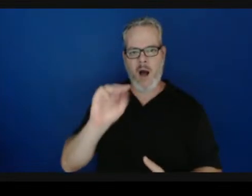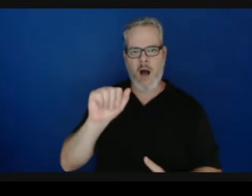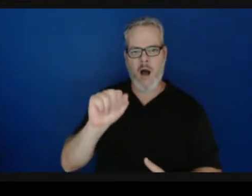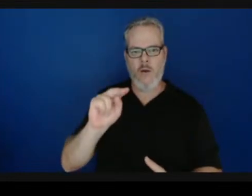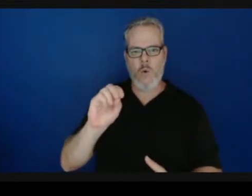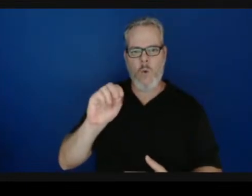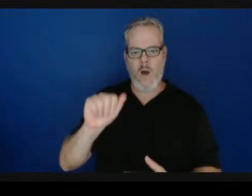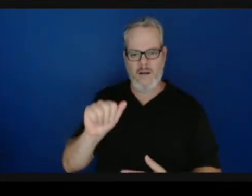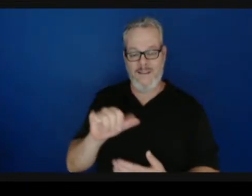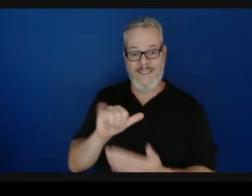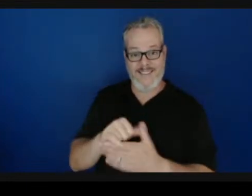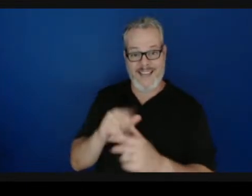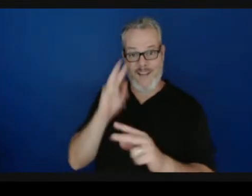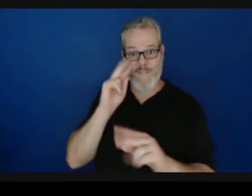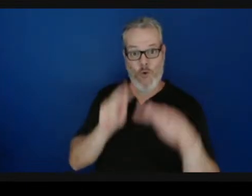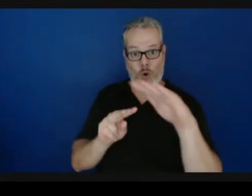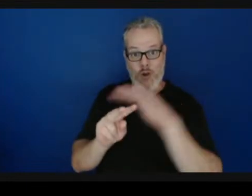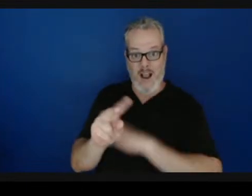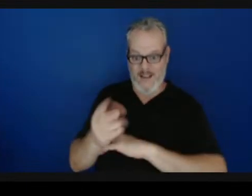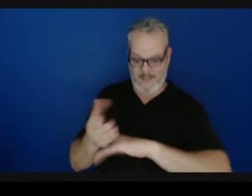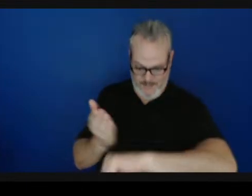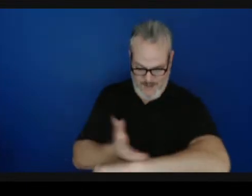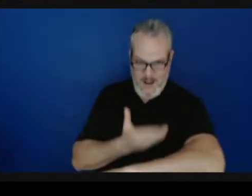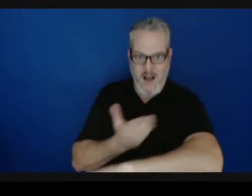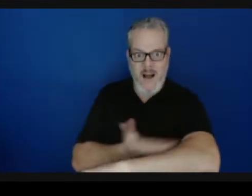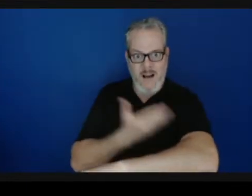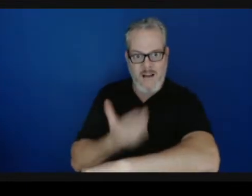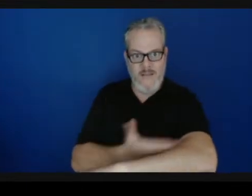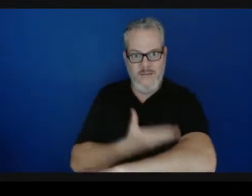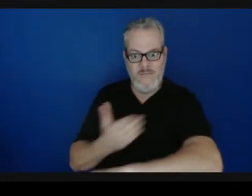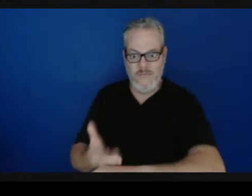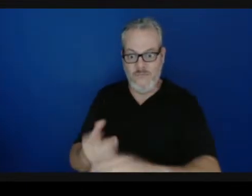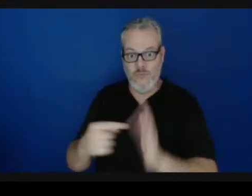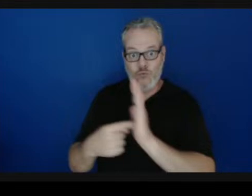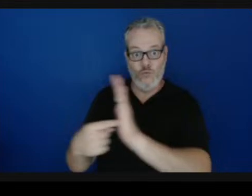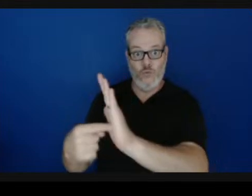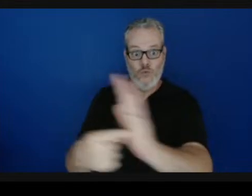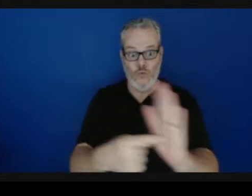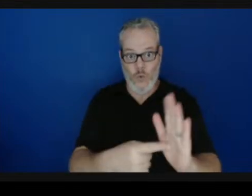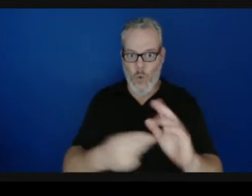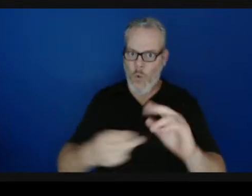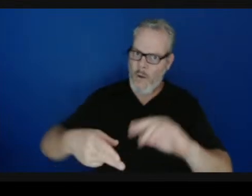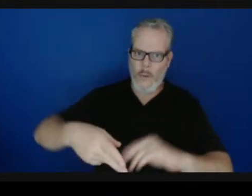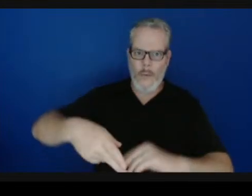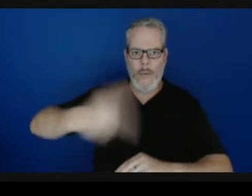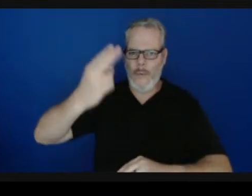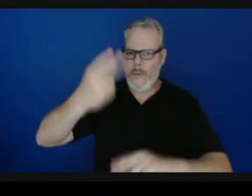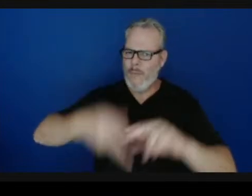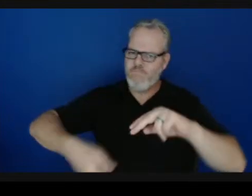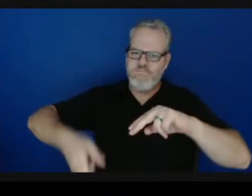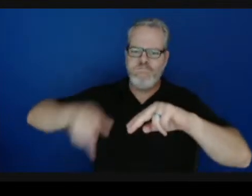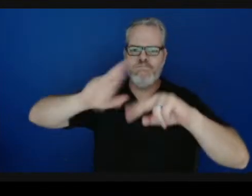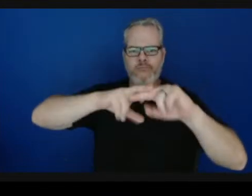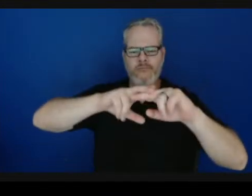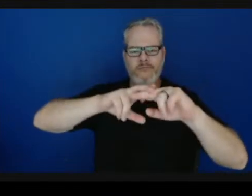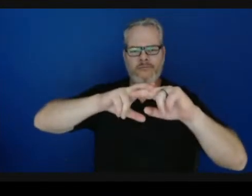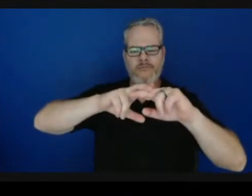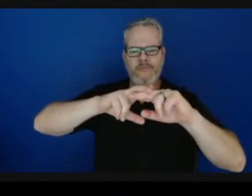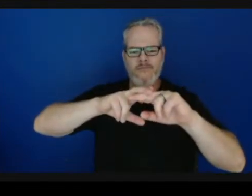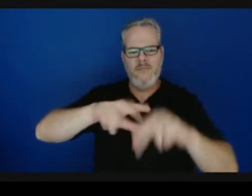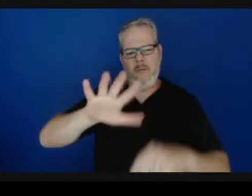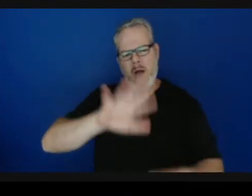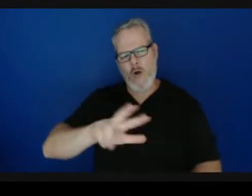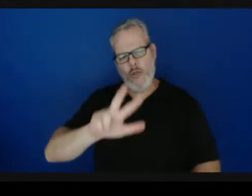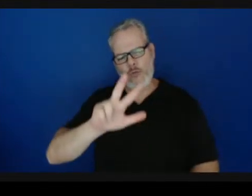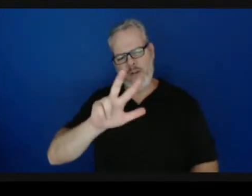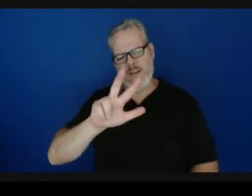forecast has been updated to this higher rate of gas emissions. Right now it's at 3,700-ish tons per